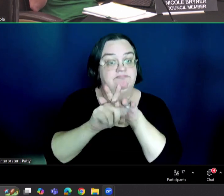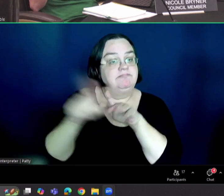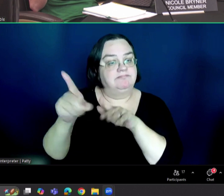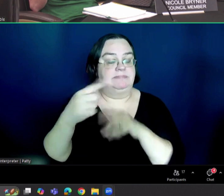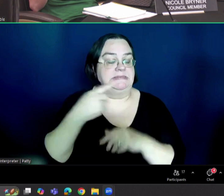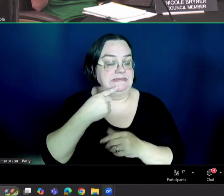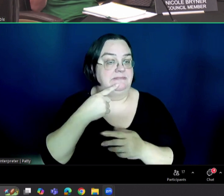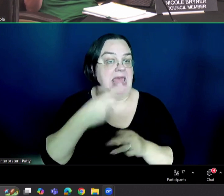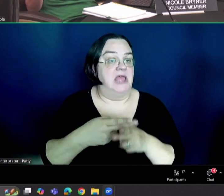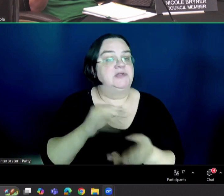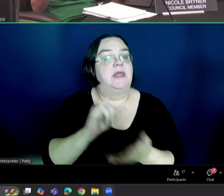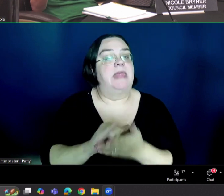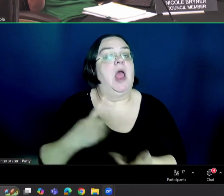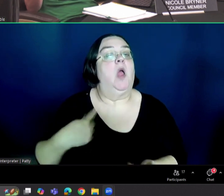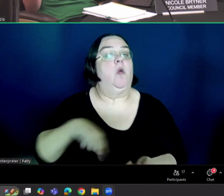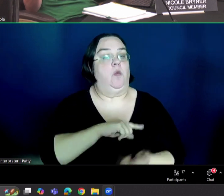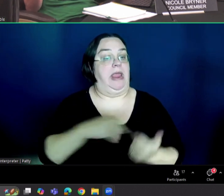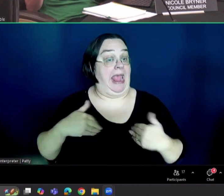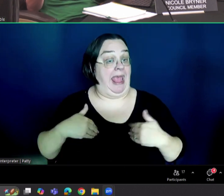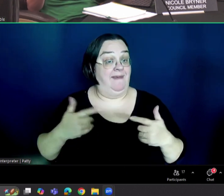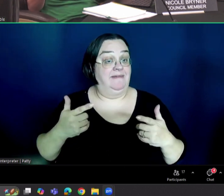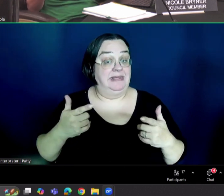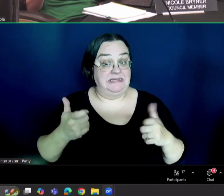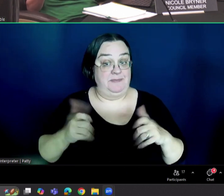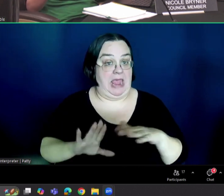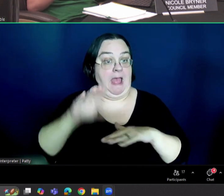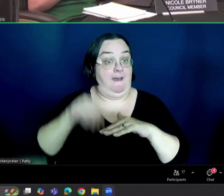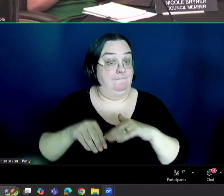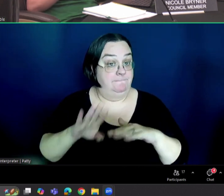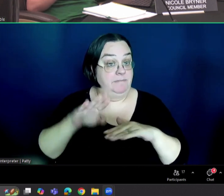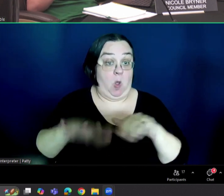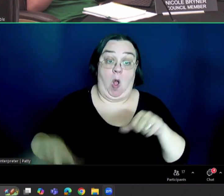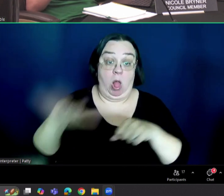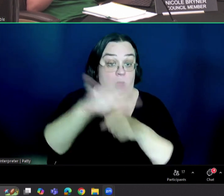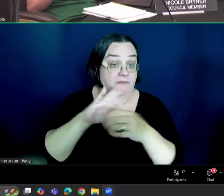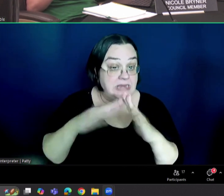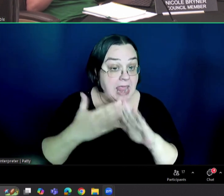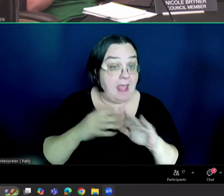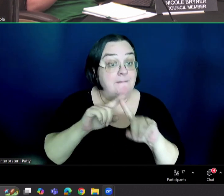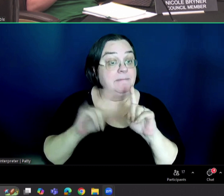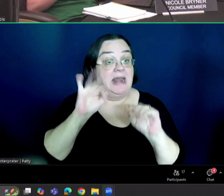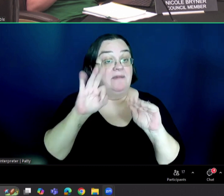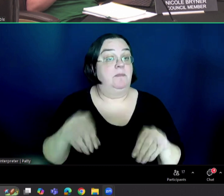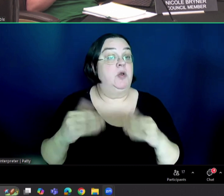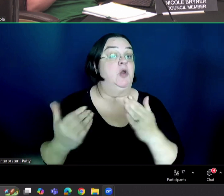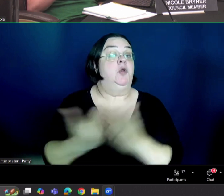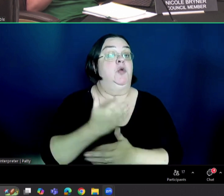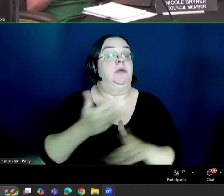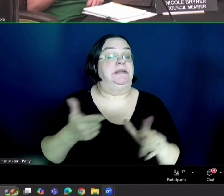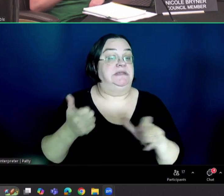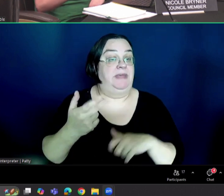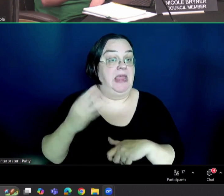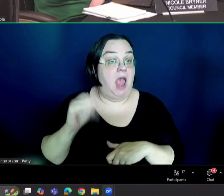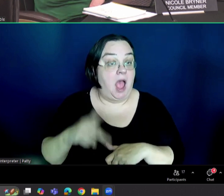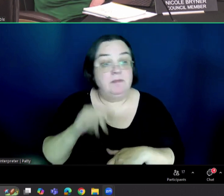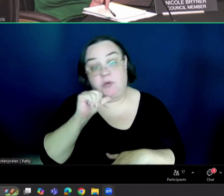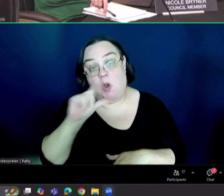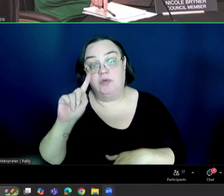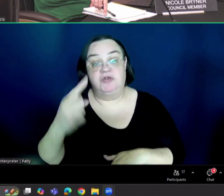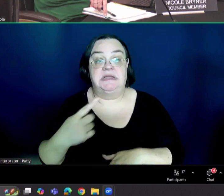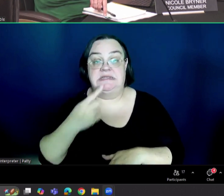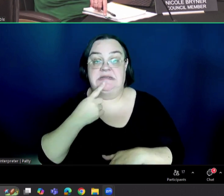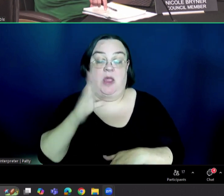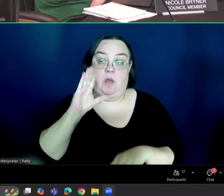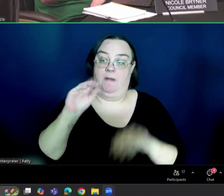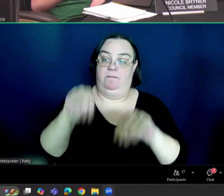we have speed humps in town, all over town, right? But if we're gonna put a new speed hump up, we don't just say, we're gonna put it